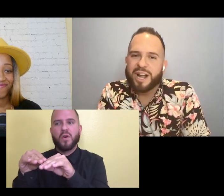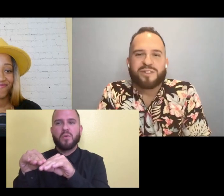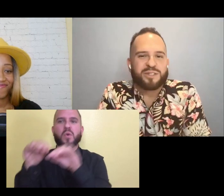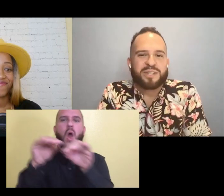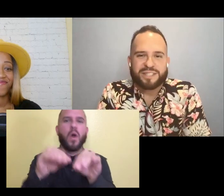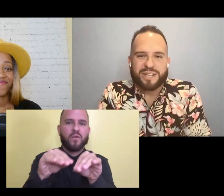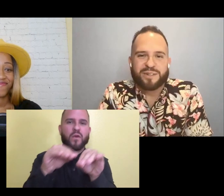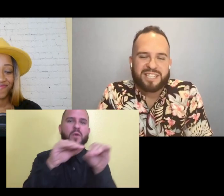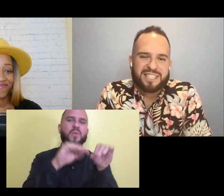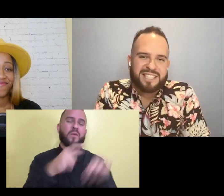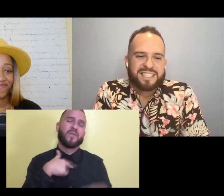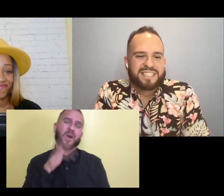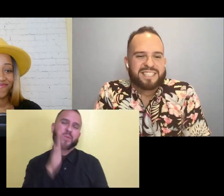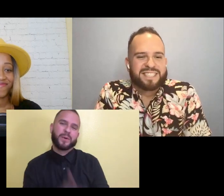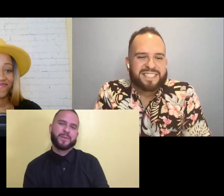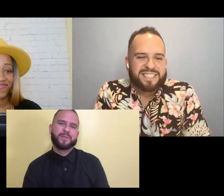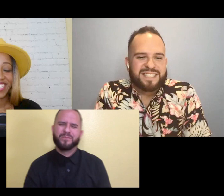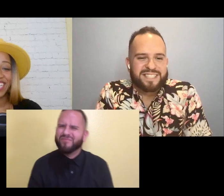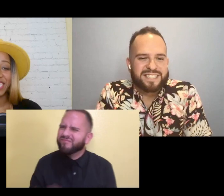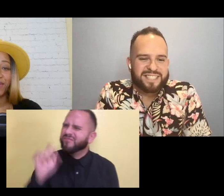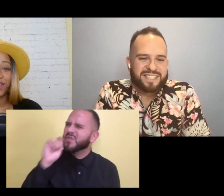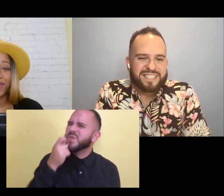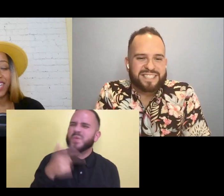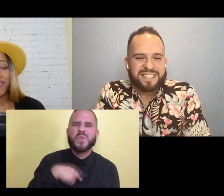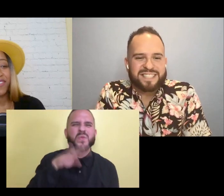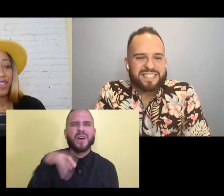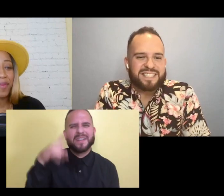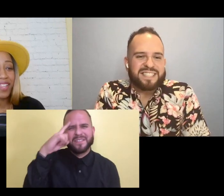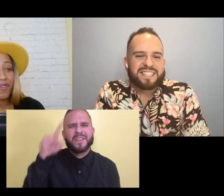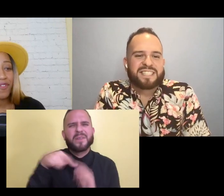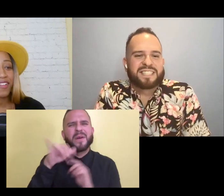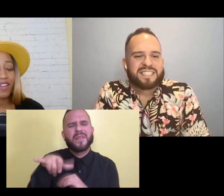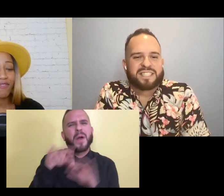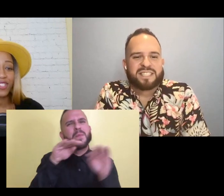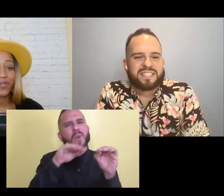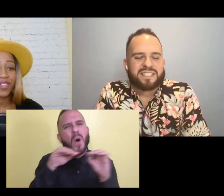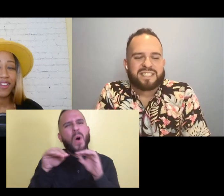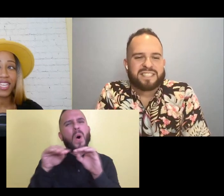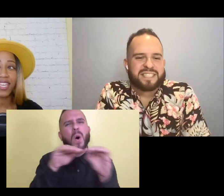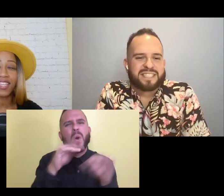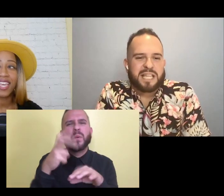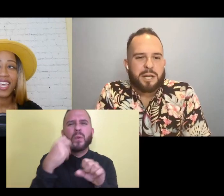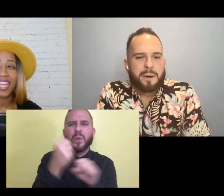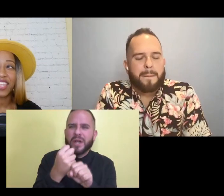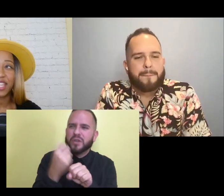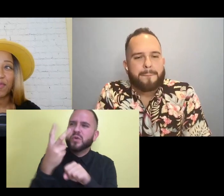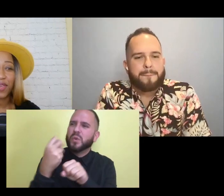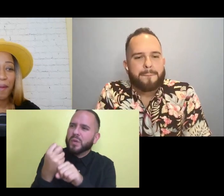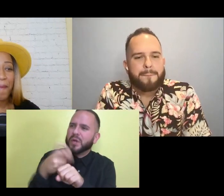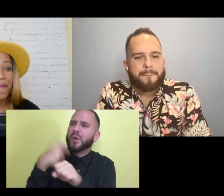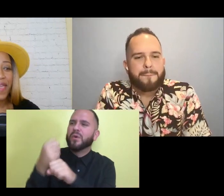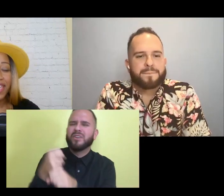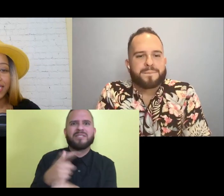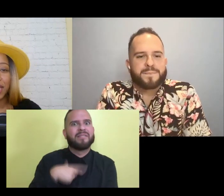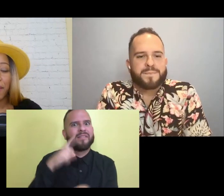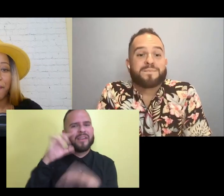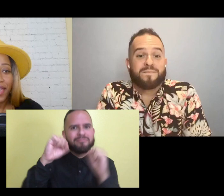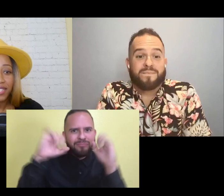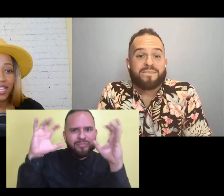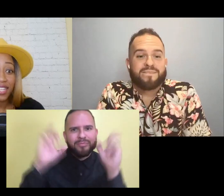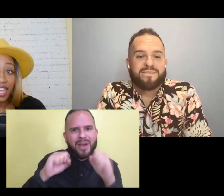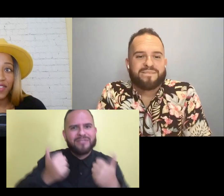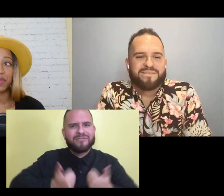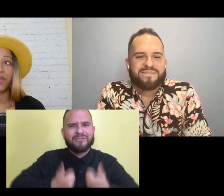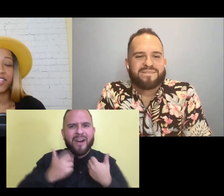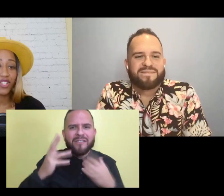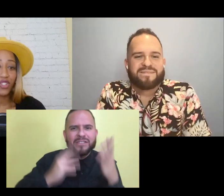move around every 2 years, I would. That's pretty cool. I never even thought about that. Move around every 2 years, and I think that would be amazing